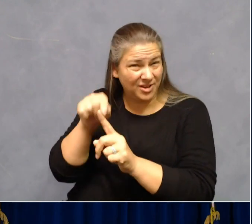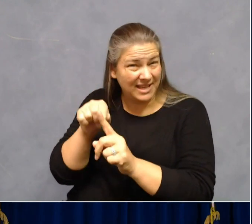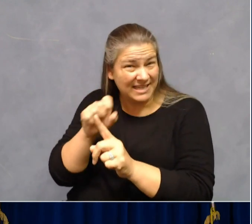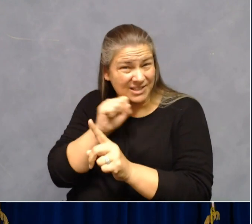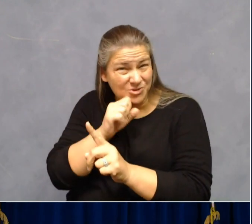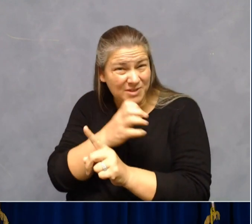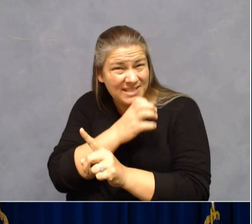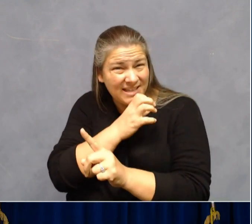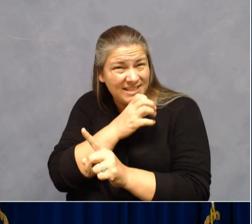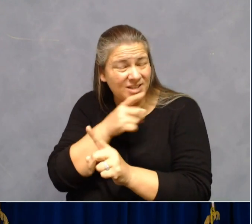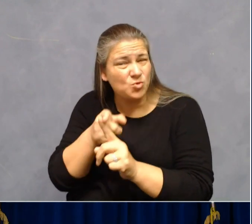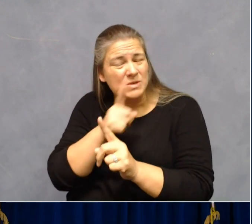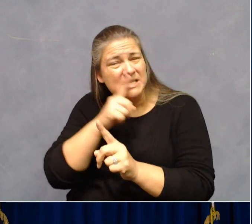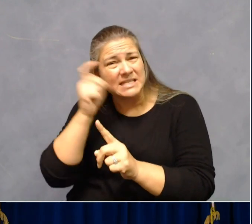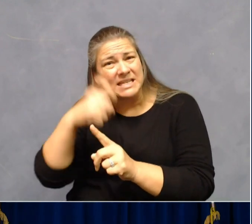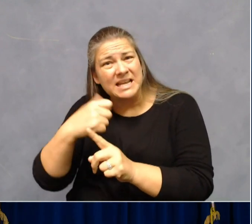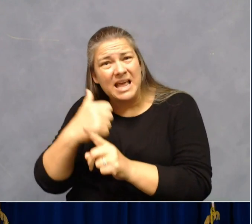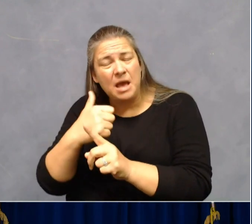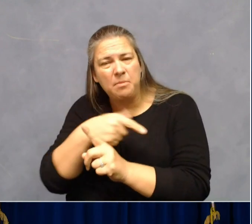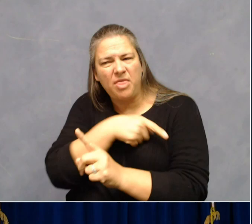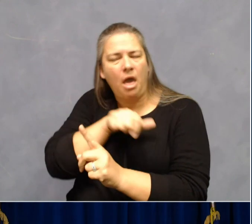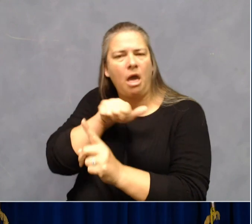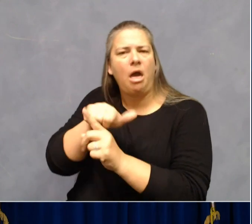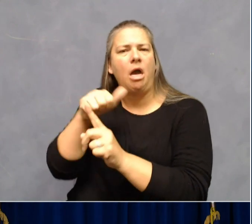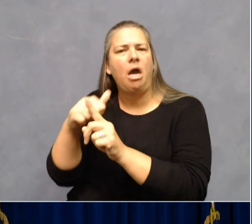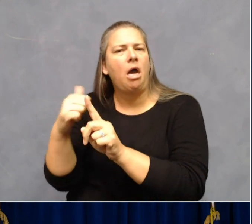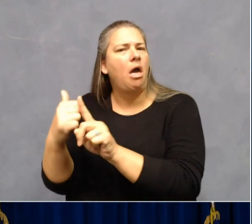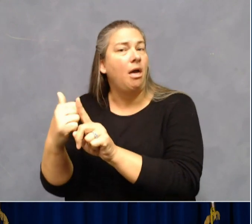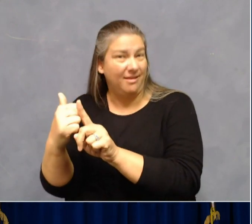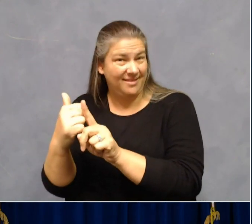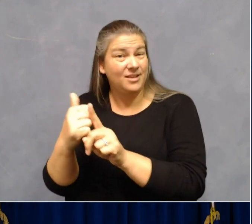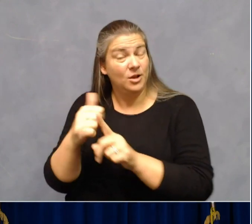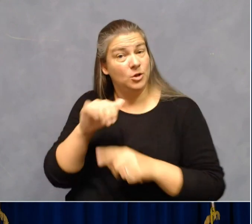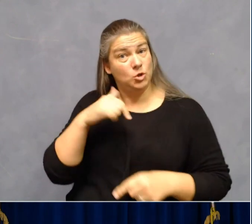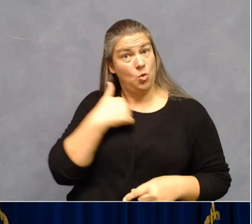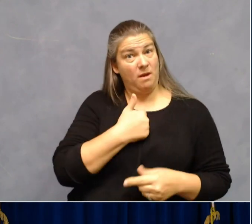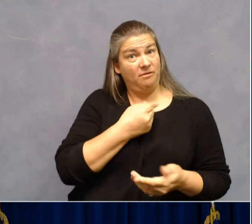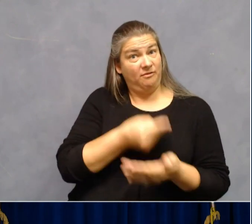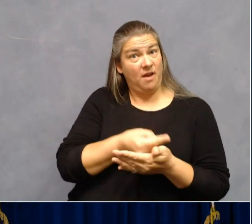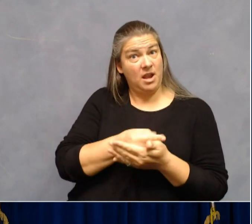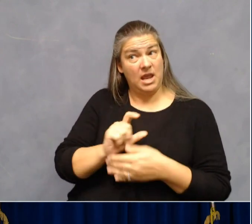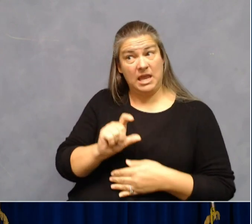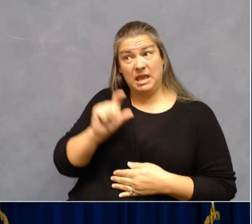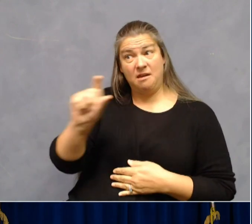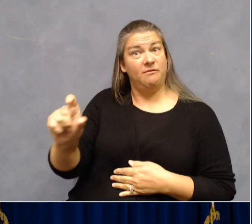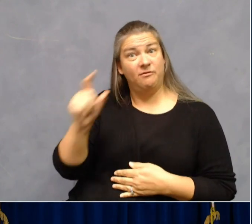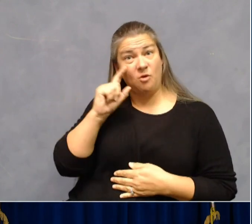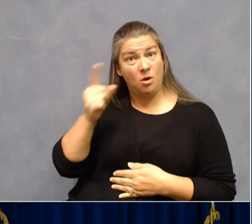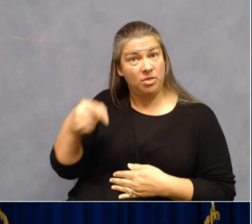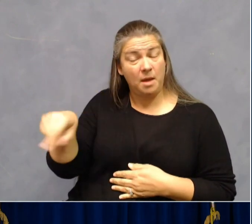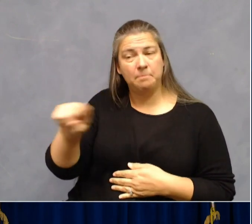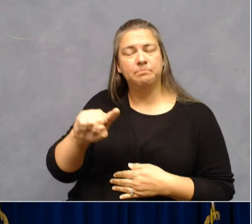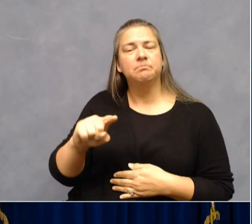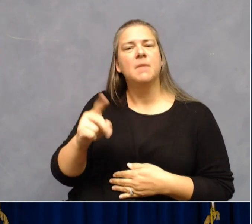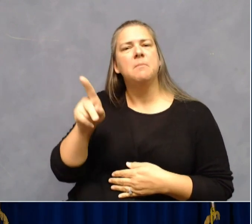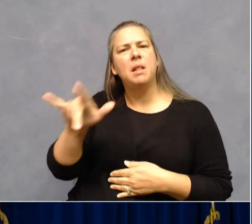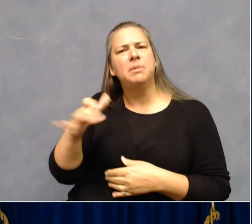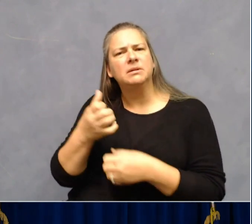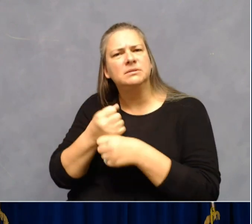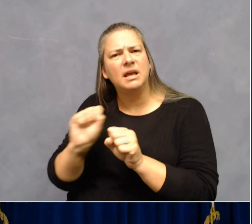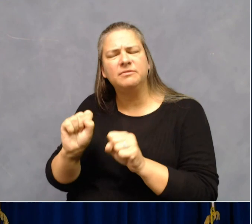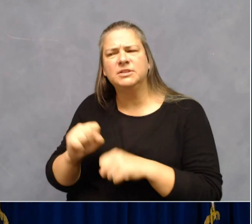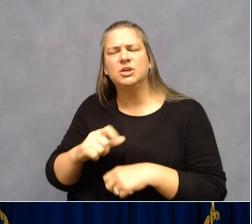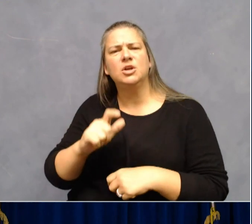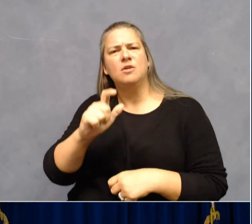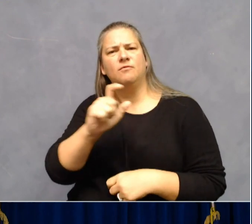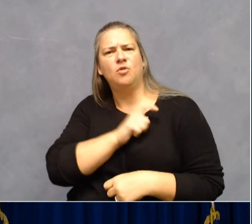need. The funding that we've provided goes to law enforcement and public safety agencies to take forceful